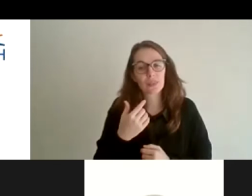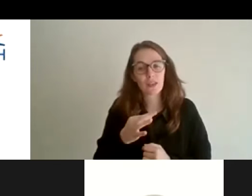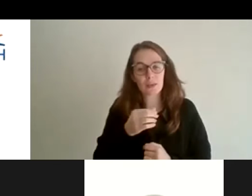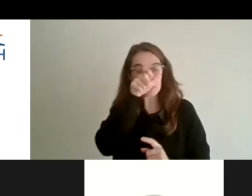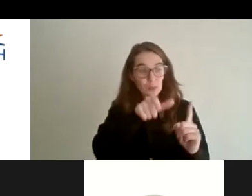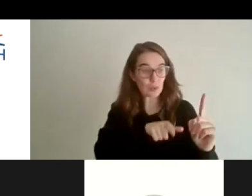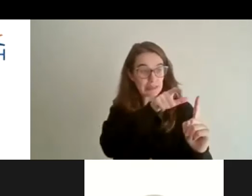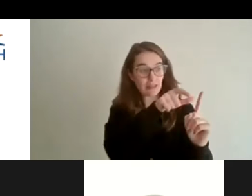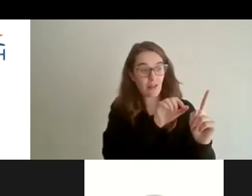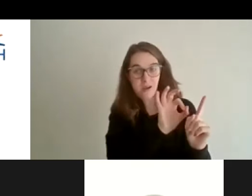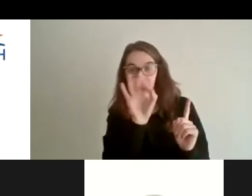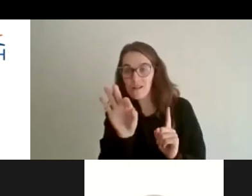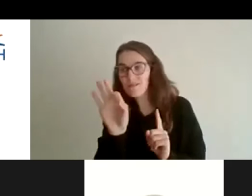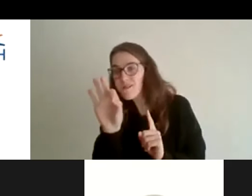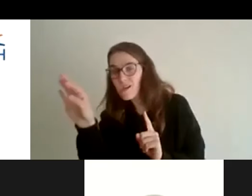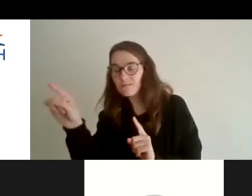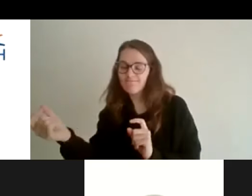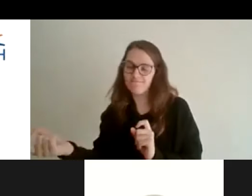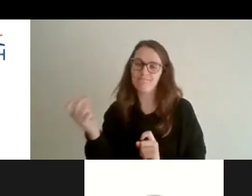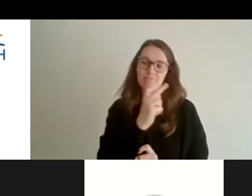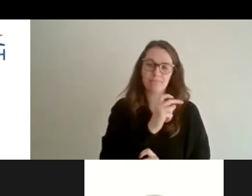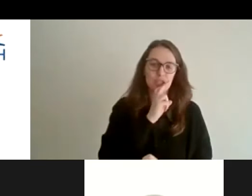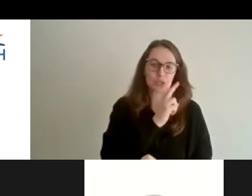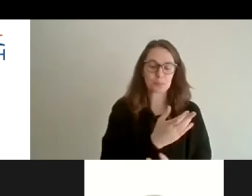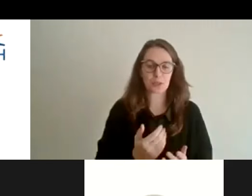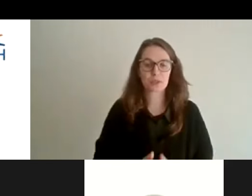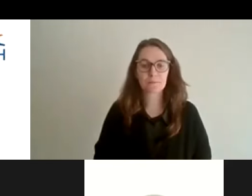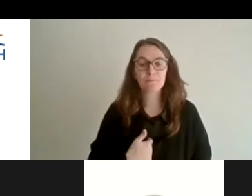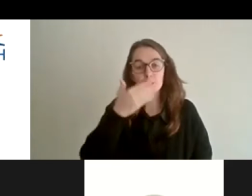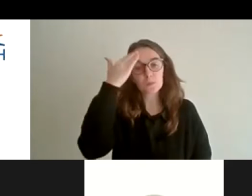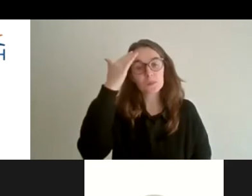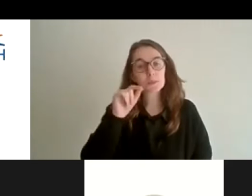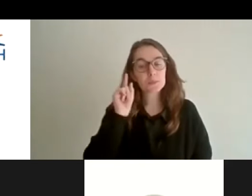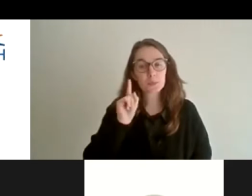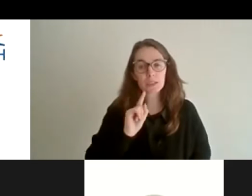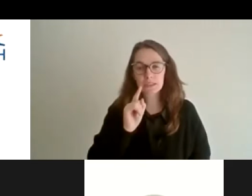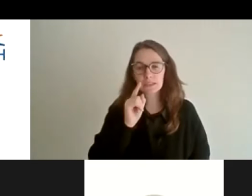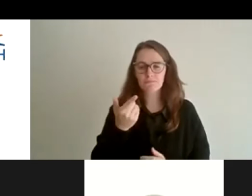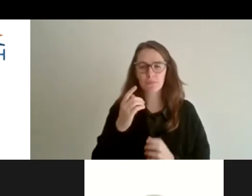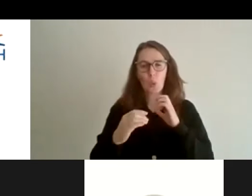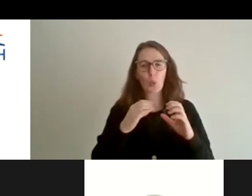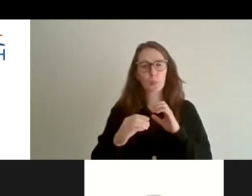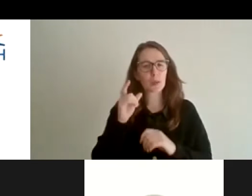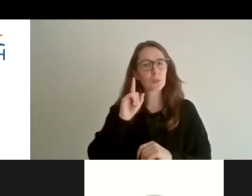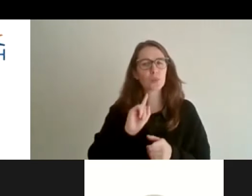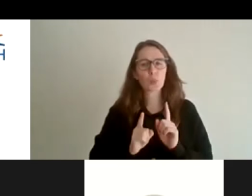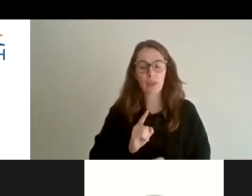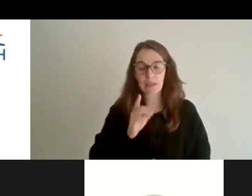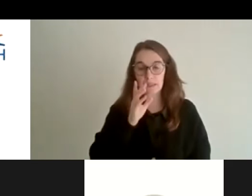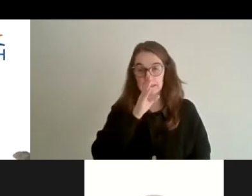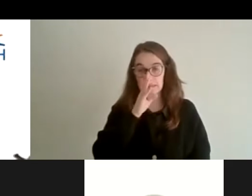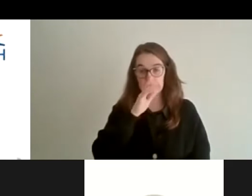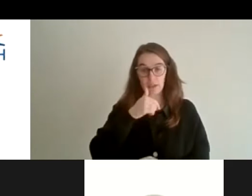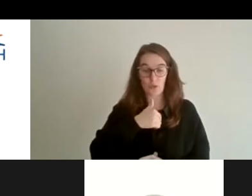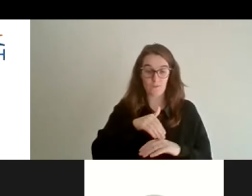make sure that you will have an answer. So I guess it's also very important to keep the communication up, not just during these events,